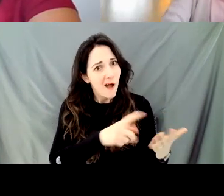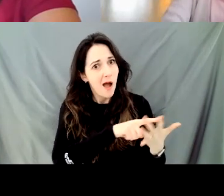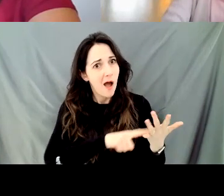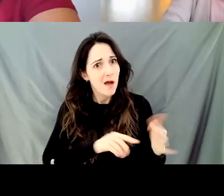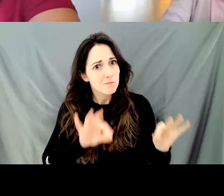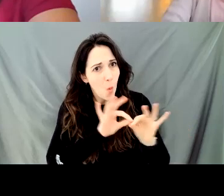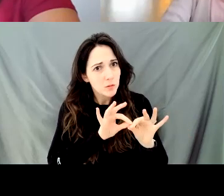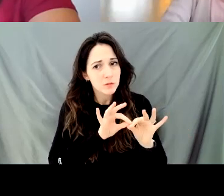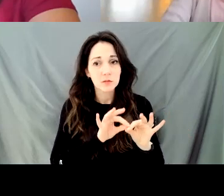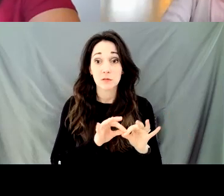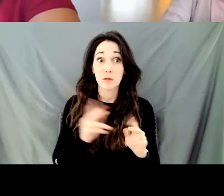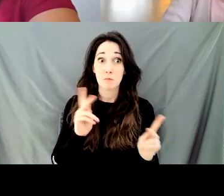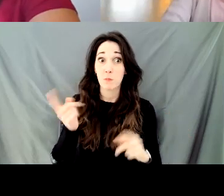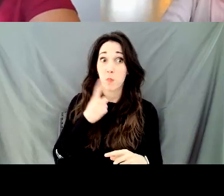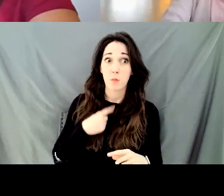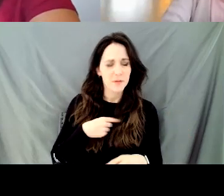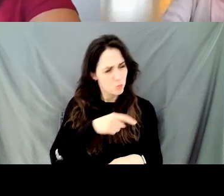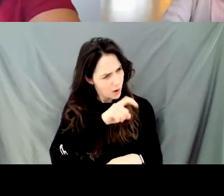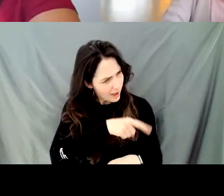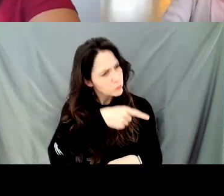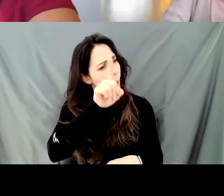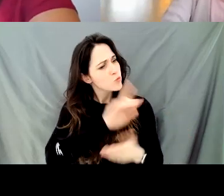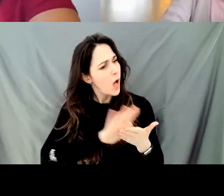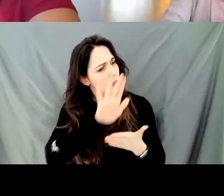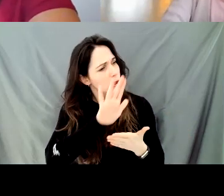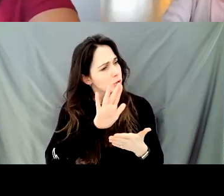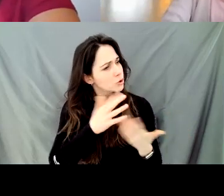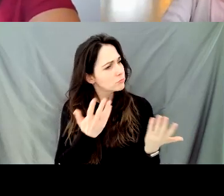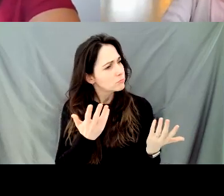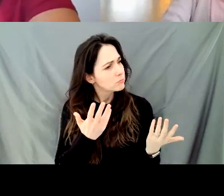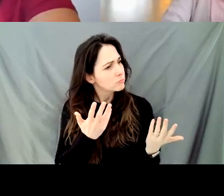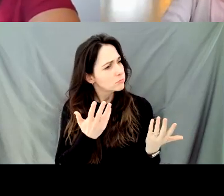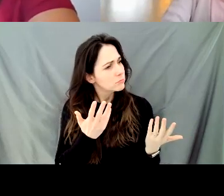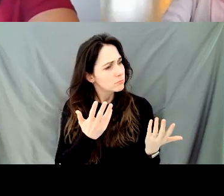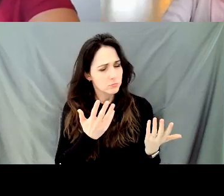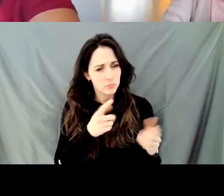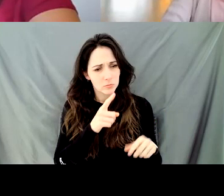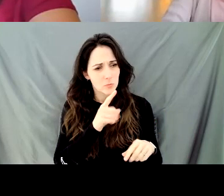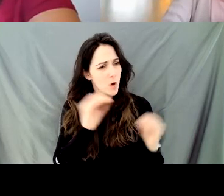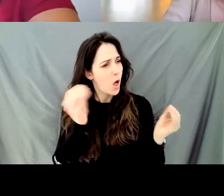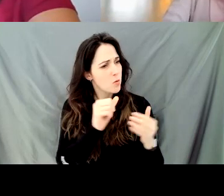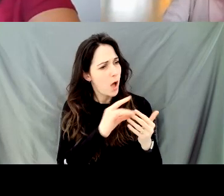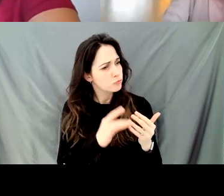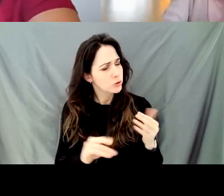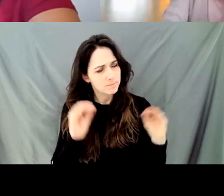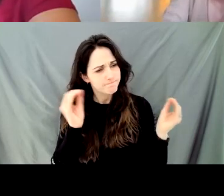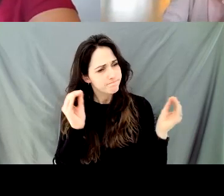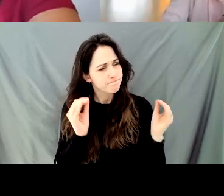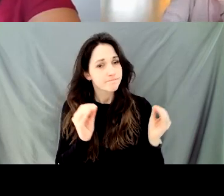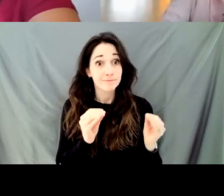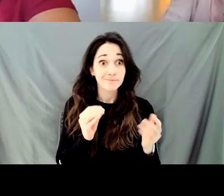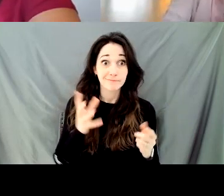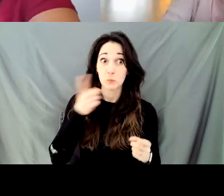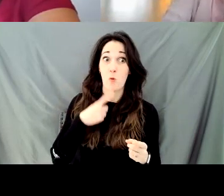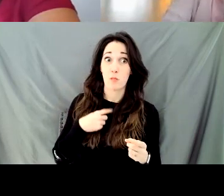I was told that I had to go to college and then there's like no way out because like those are my parents. That doesn't mean that not